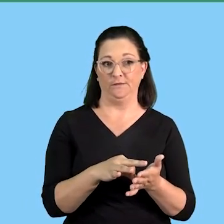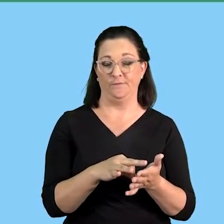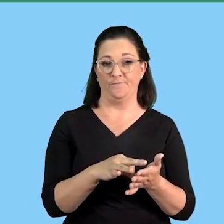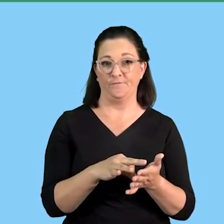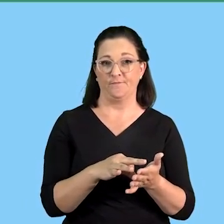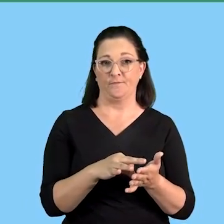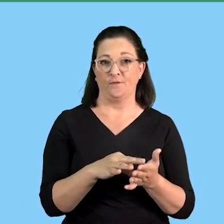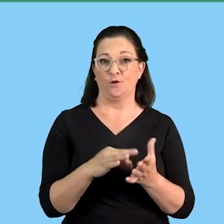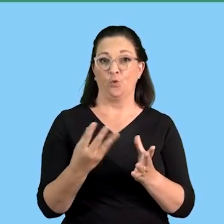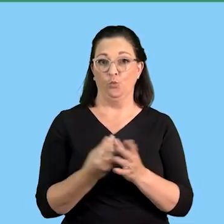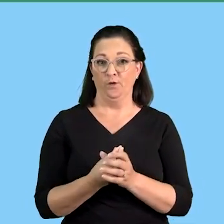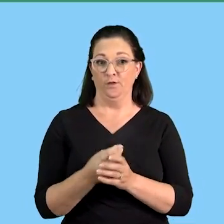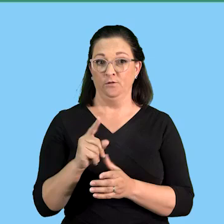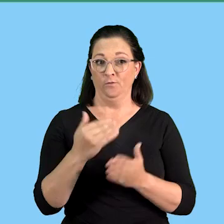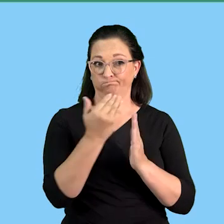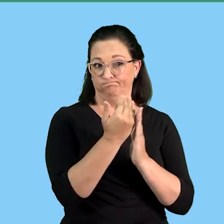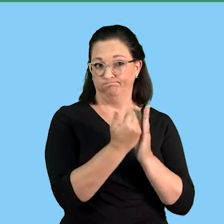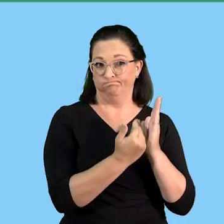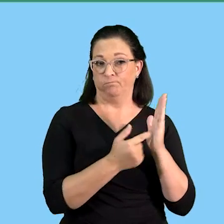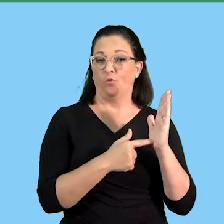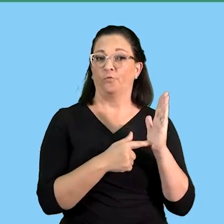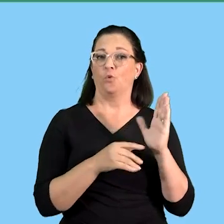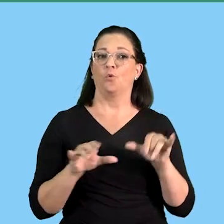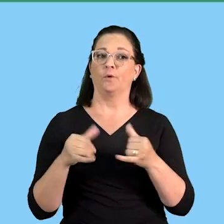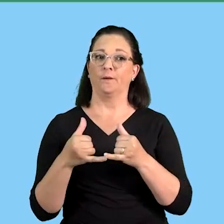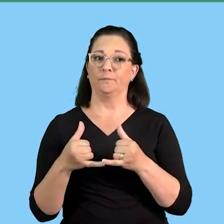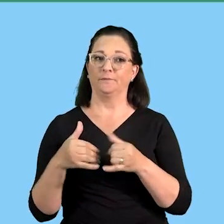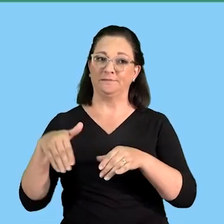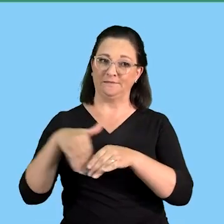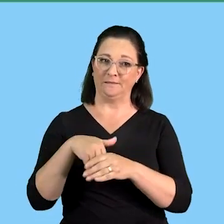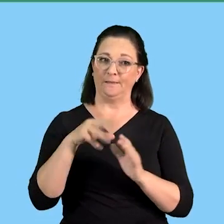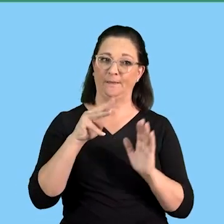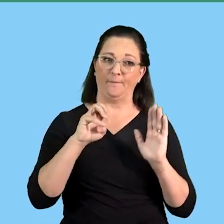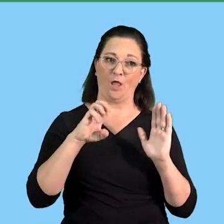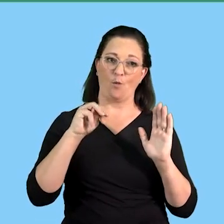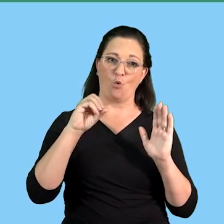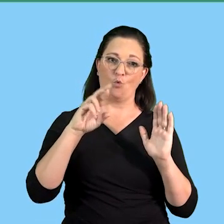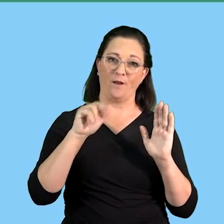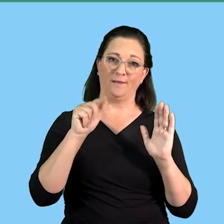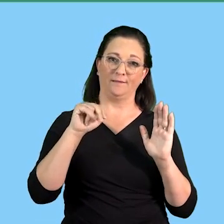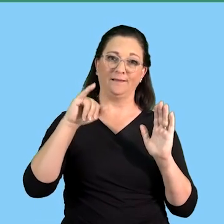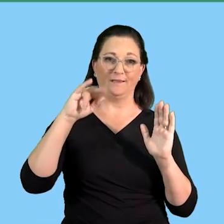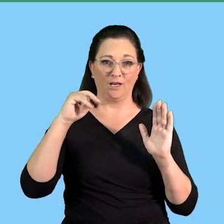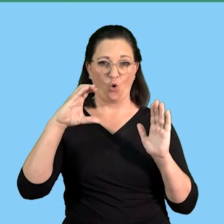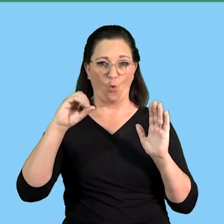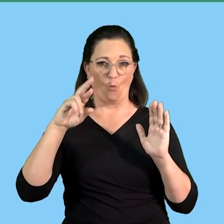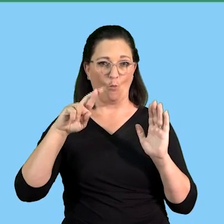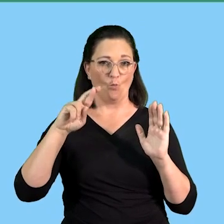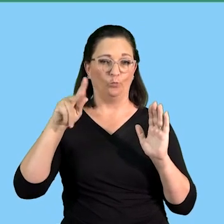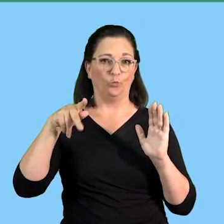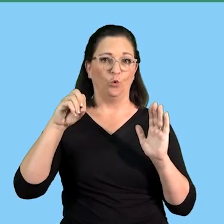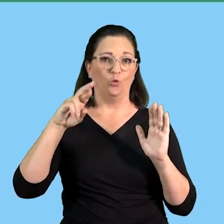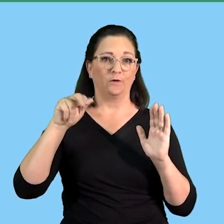It is registered with the Registrar of Companies by drawing up Memorandum of Incorporation. So what is